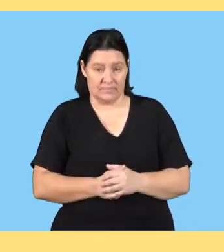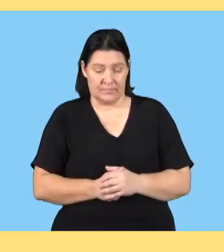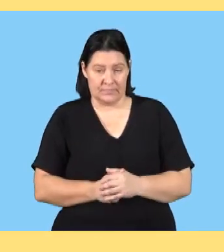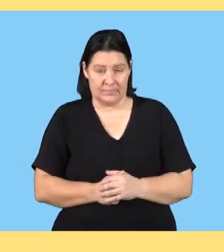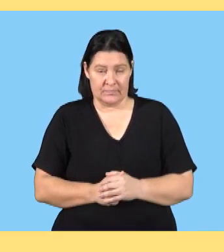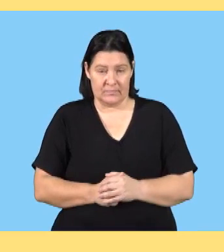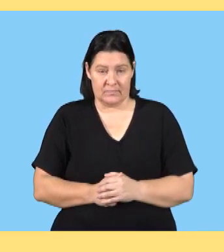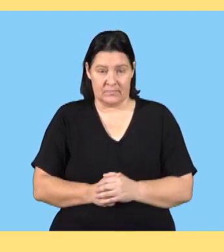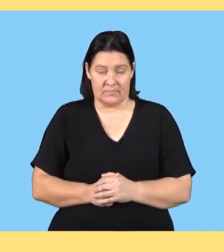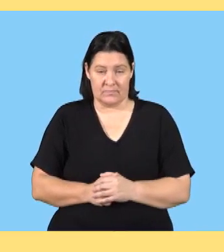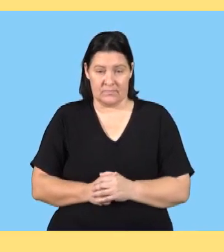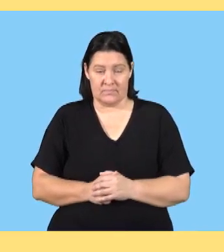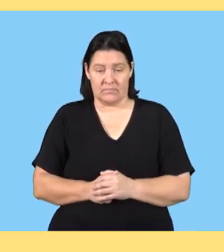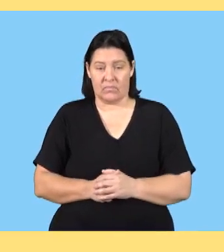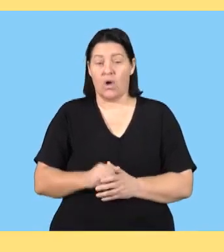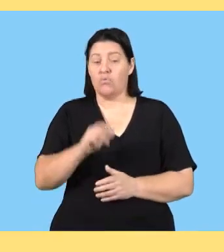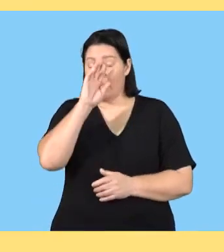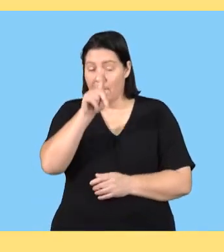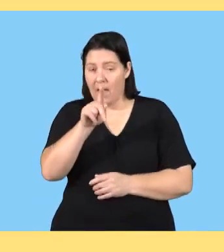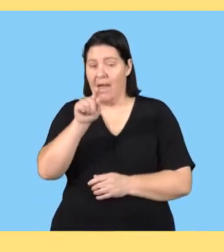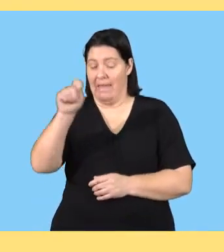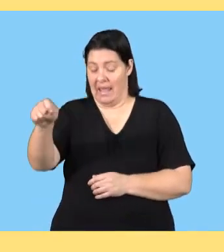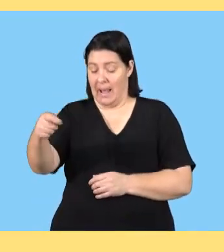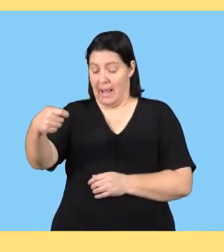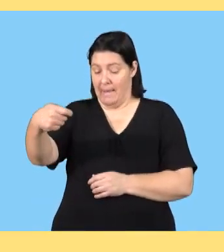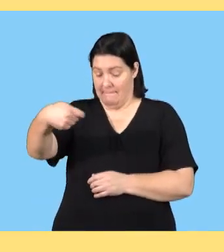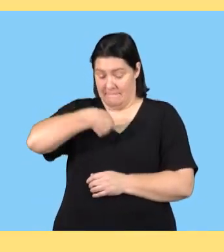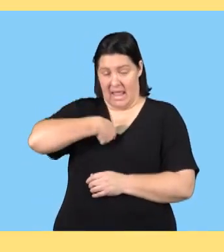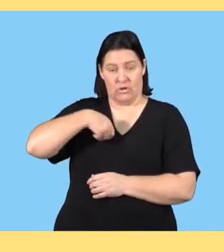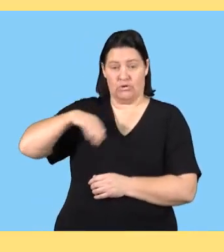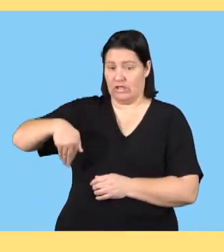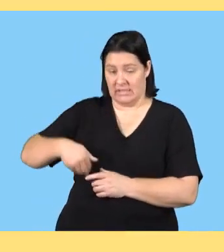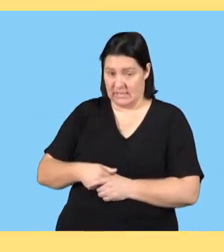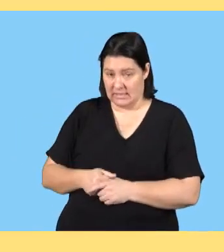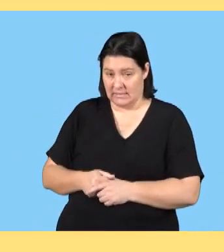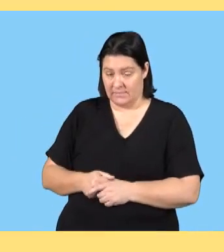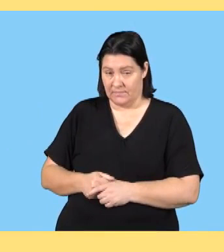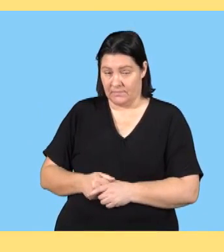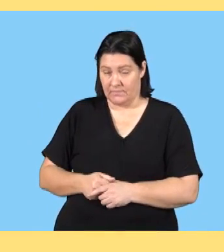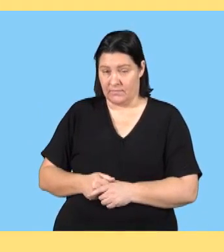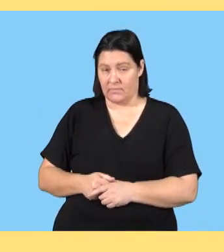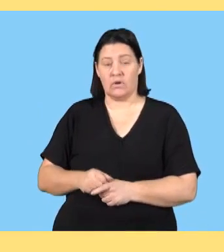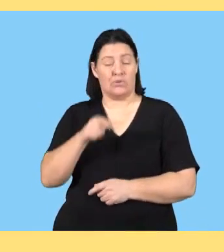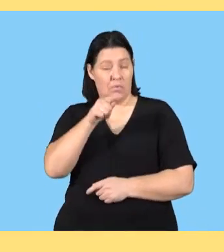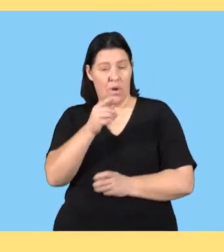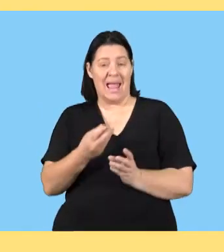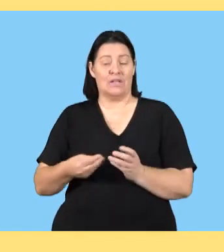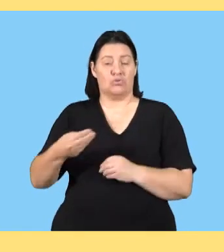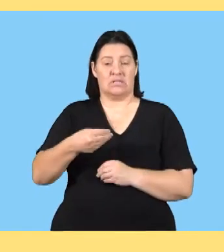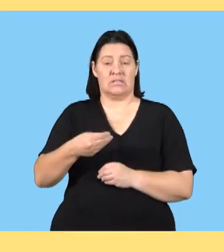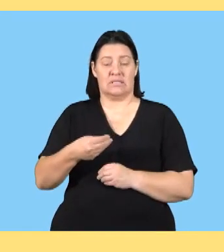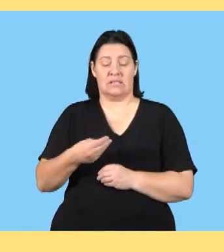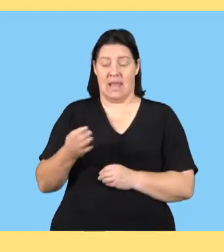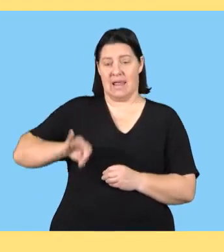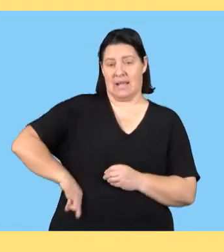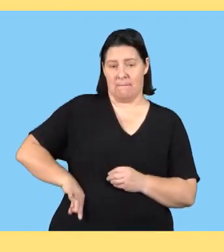account. Interest on overdue account. Remember, this is a debtor. It says a debtor. So this is interest